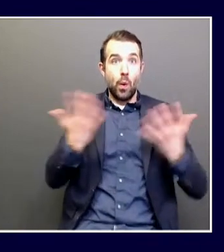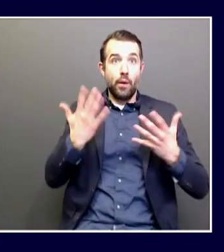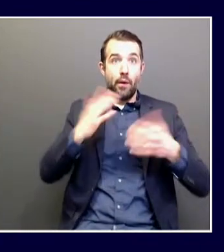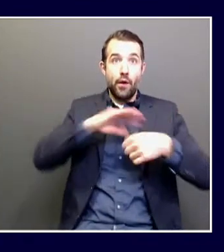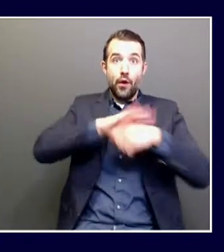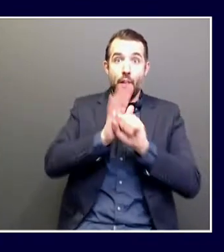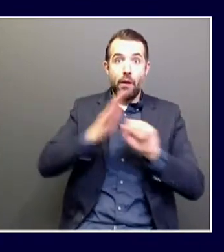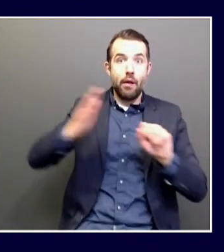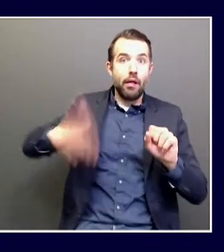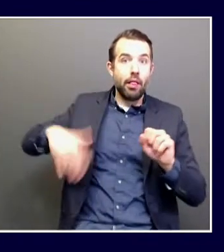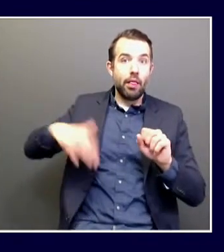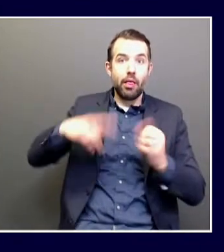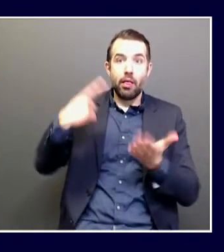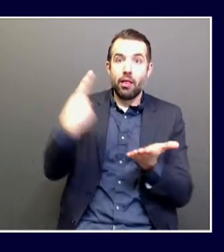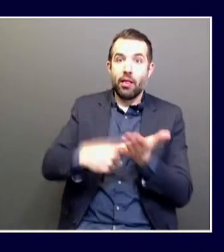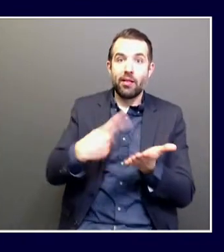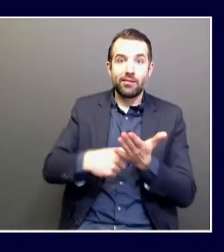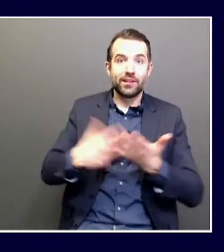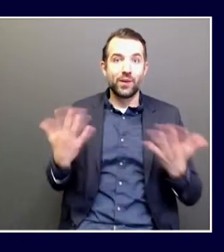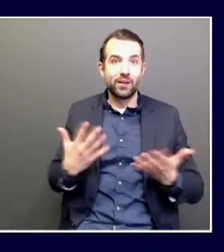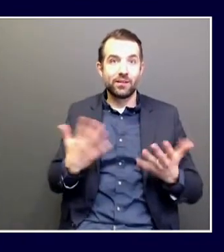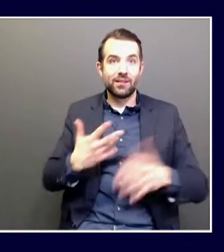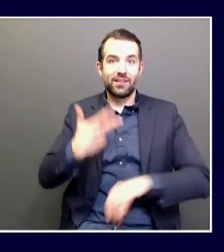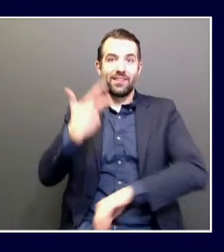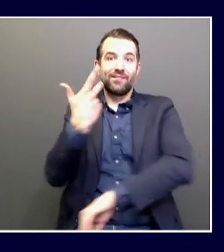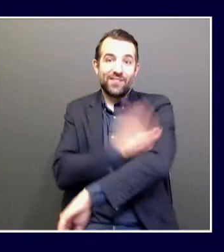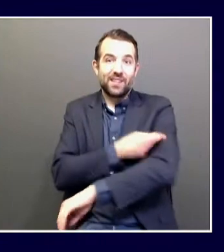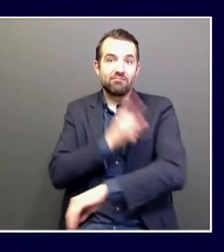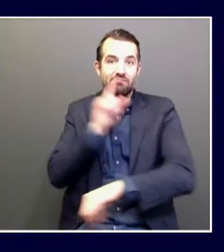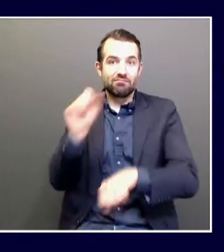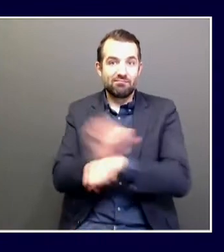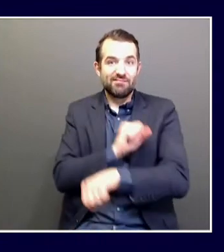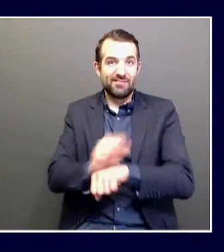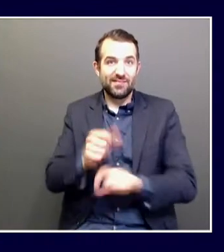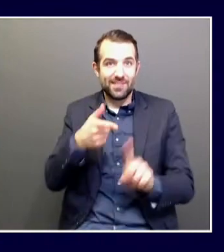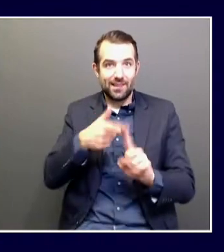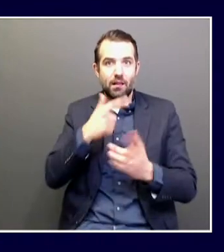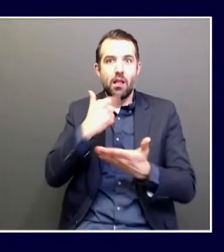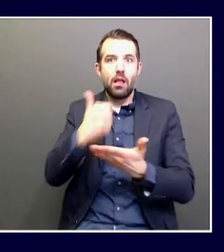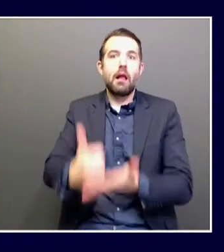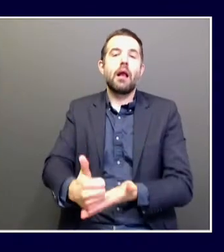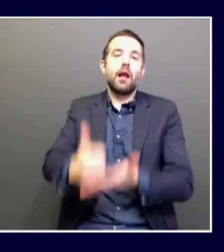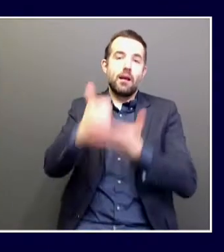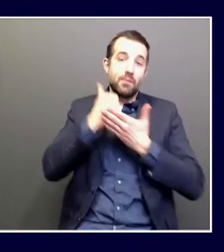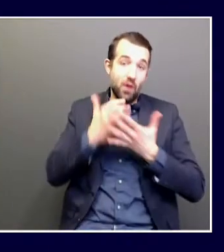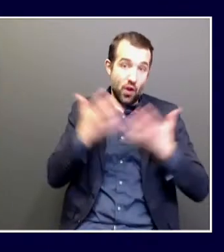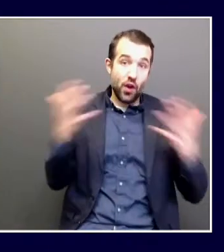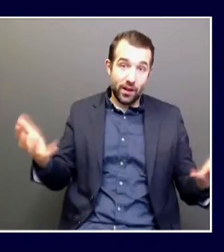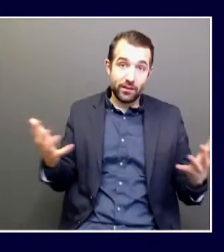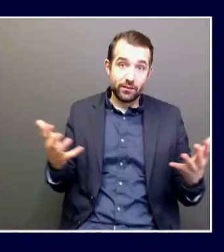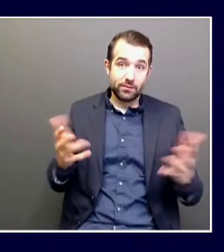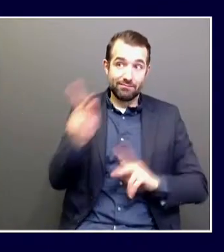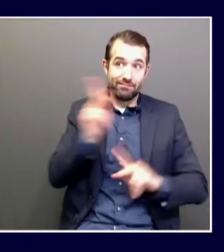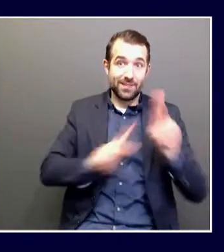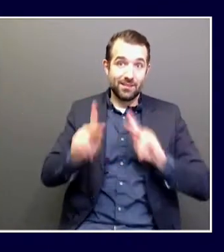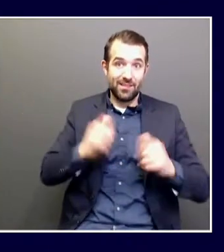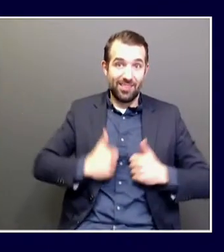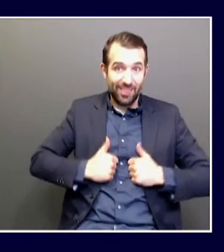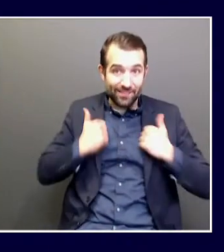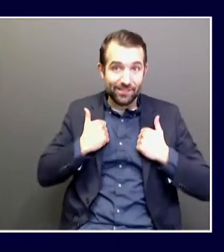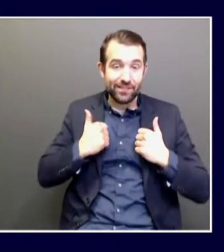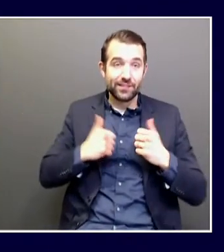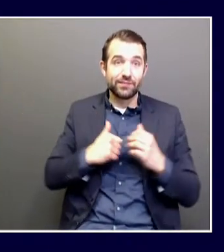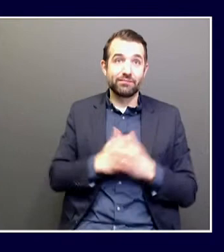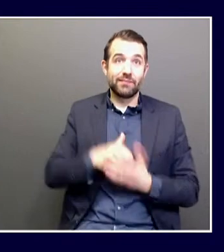vaccines work at what they were designed to do. Keep people alive, keep them out of the hospital, keep them off a ventilator. On top of that,